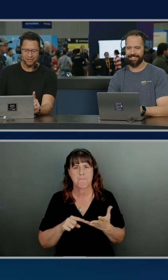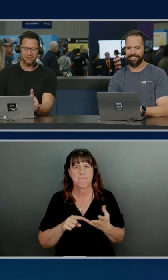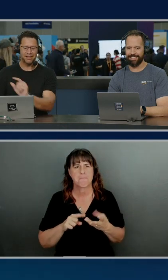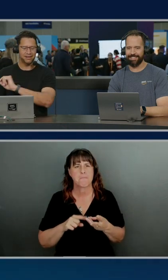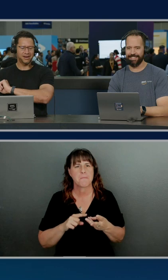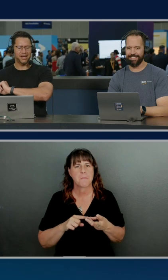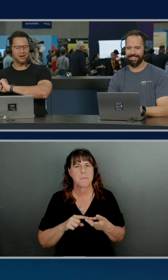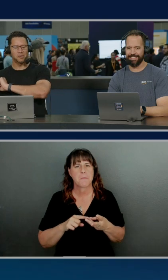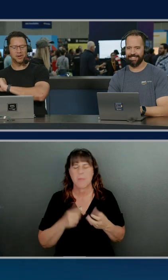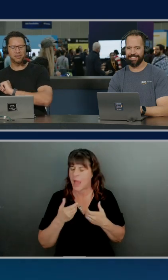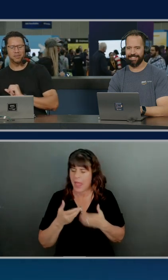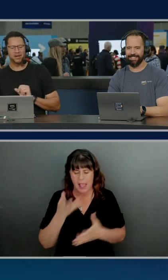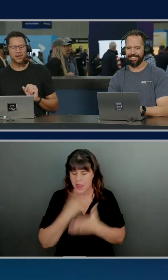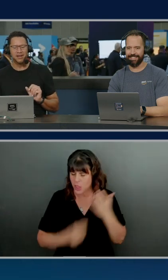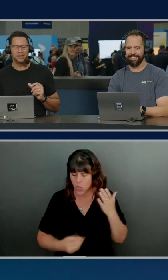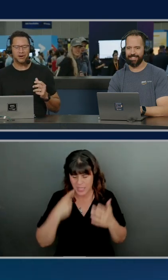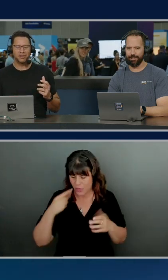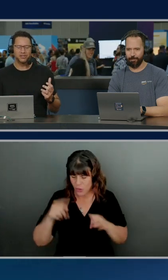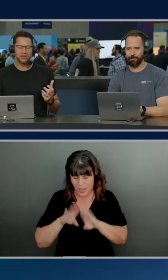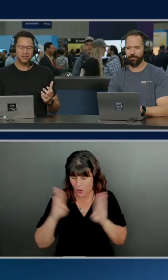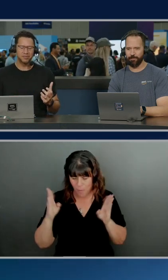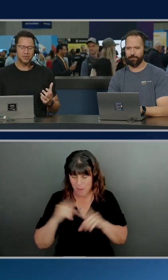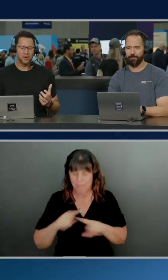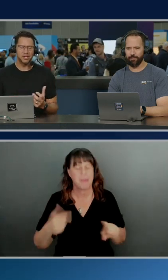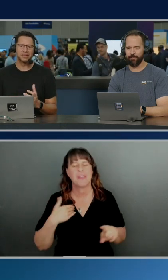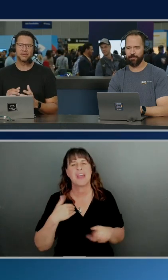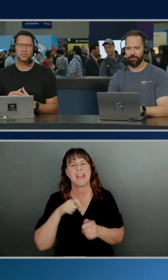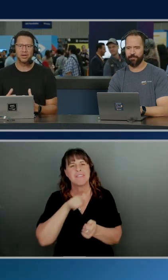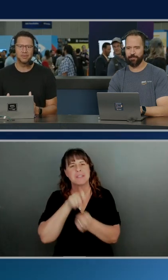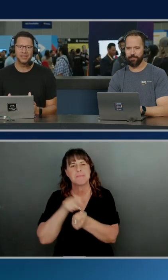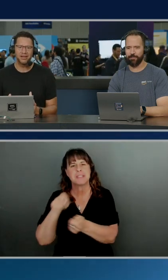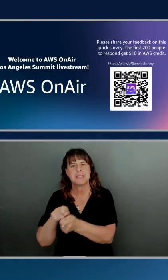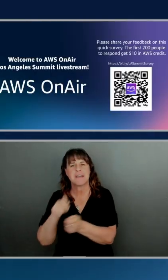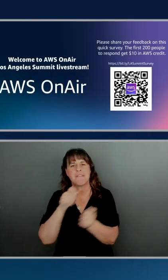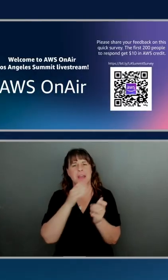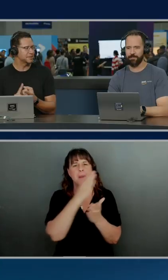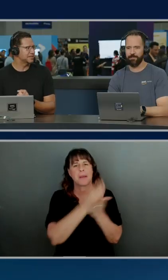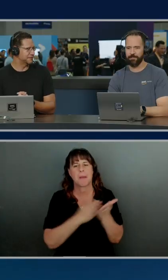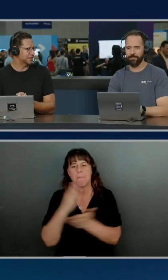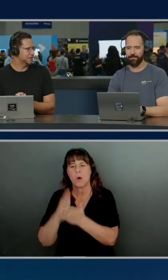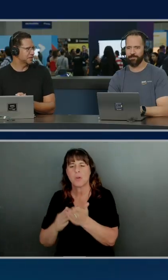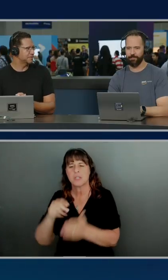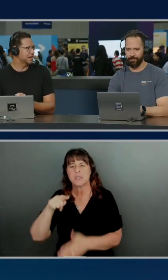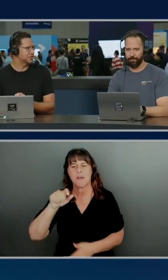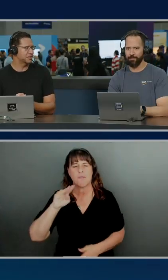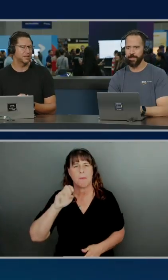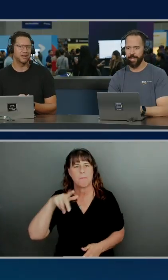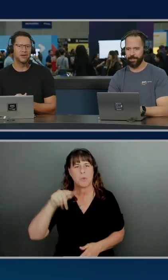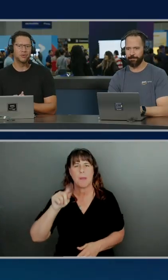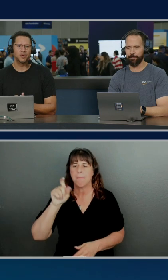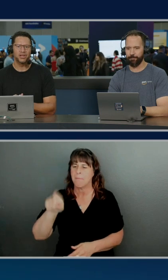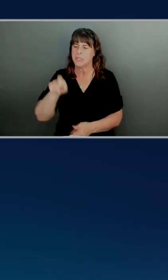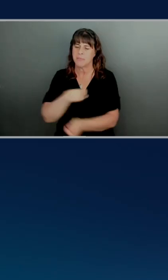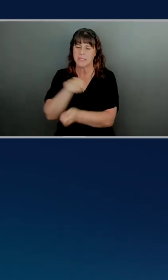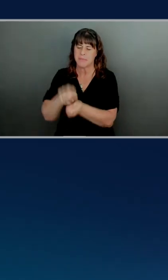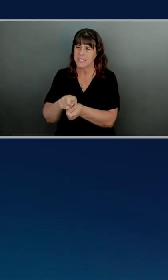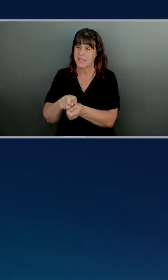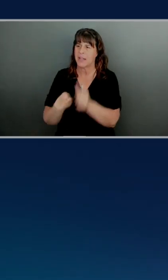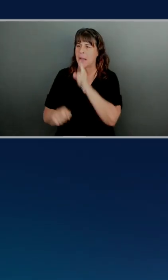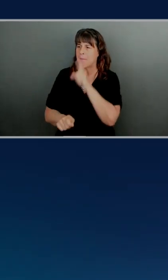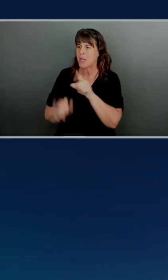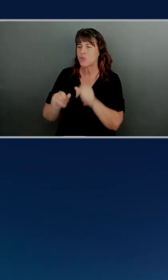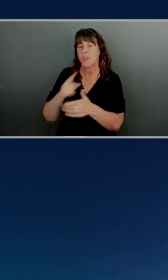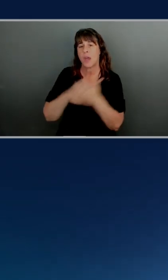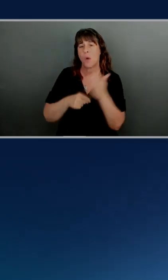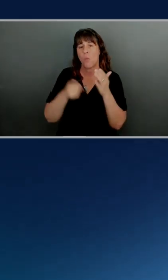I lost it. I thought I had it open, but there are certain components of a prompt, and you have to be specific. You have to make sure that Yes. what you're asking is